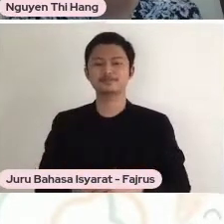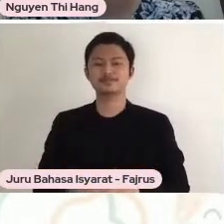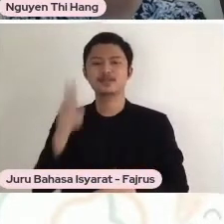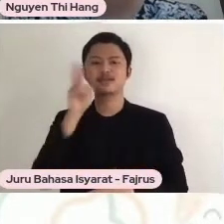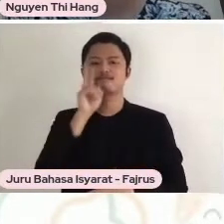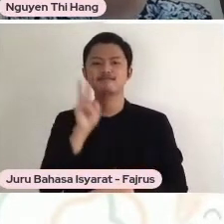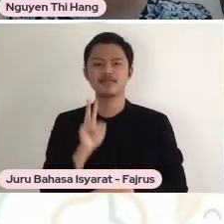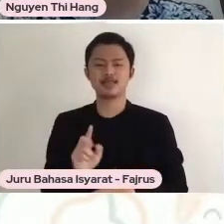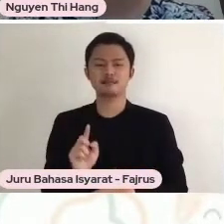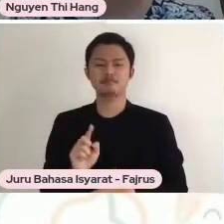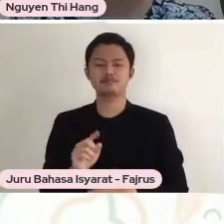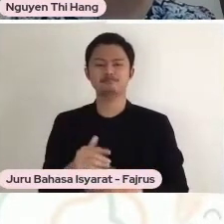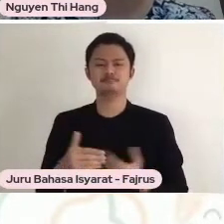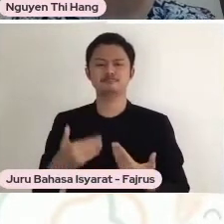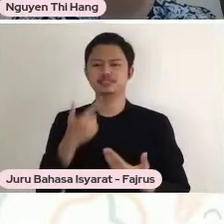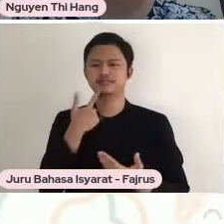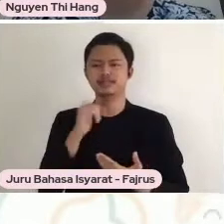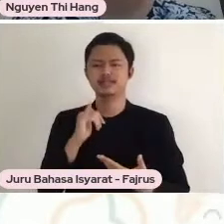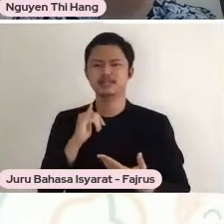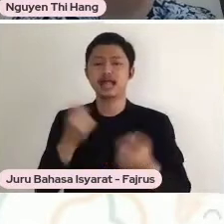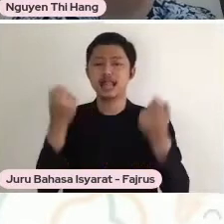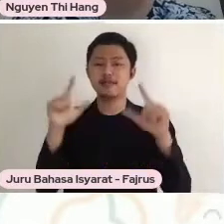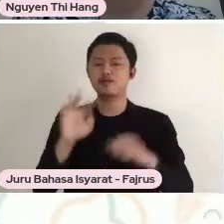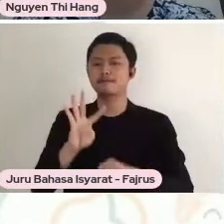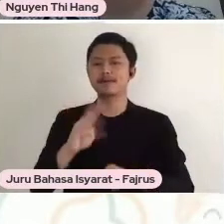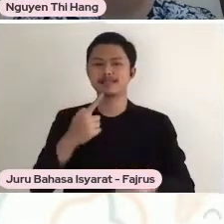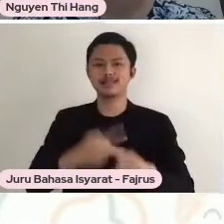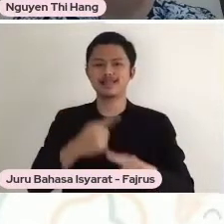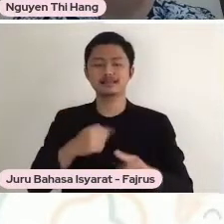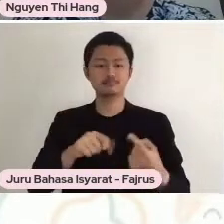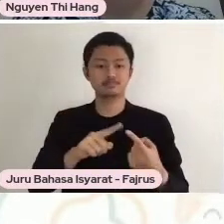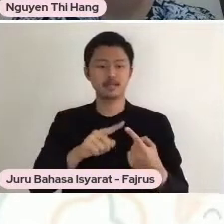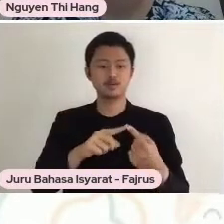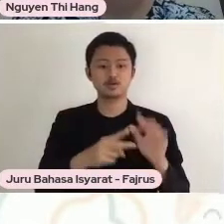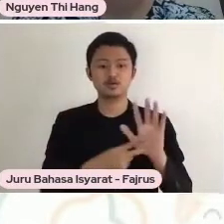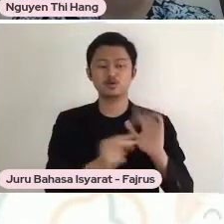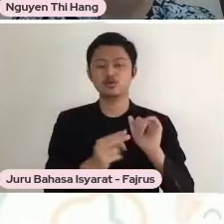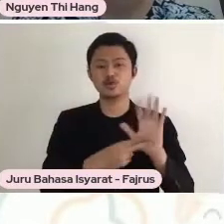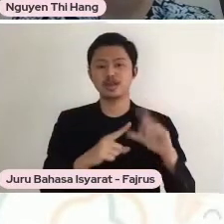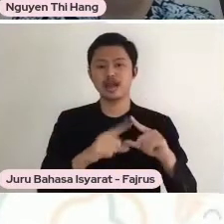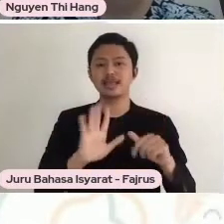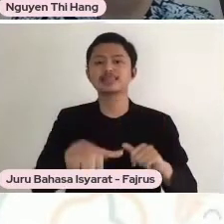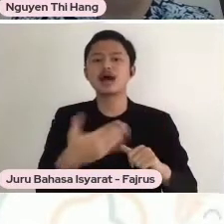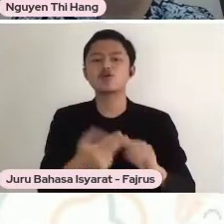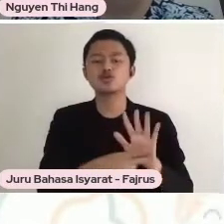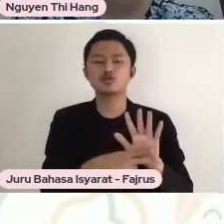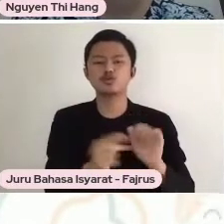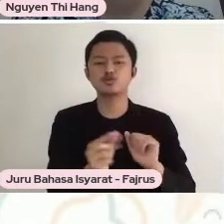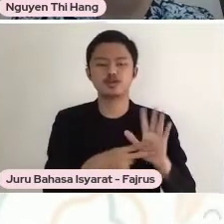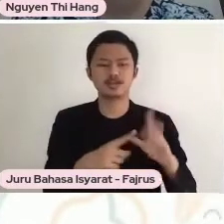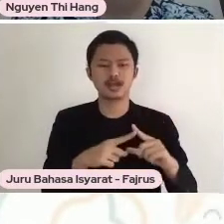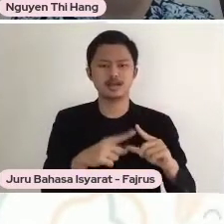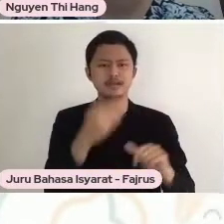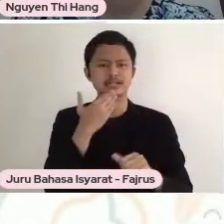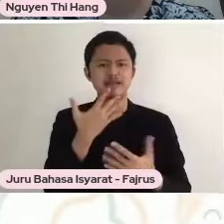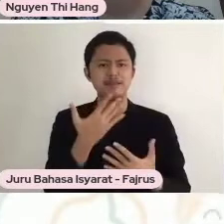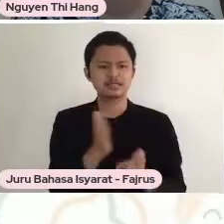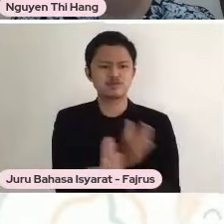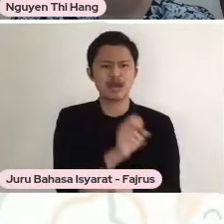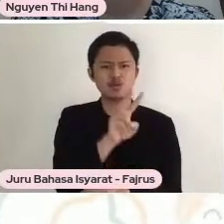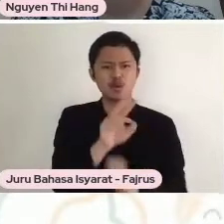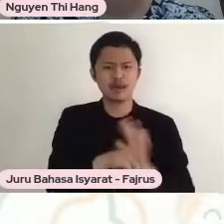4 kali libur ya. Yang pertama disebut Lunar Year ya, biasanya 2 minggu menjadi 3 bulan liburnya